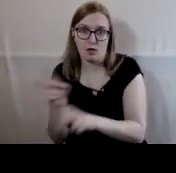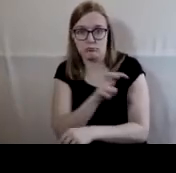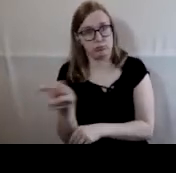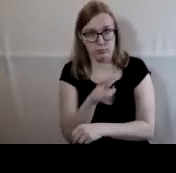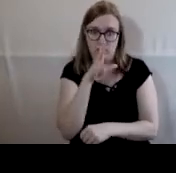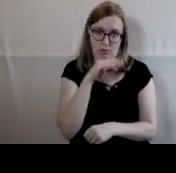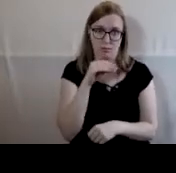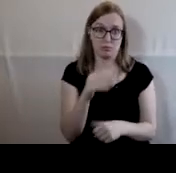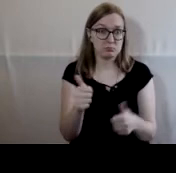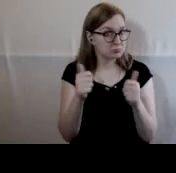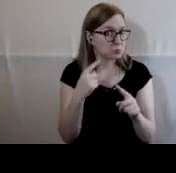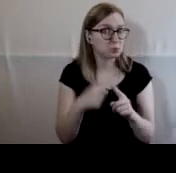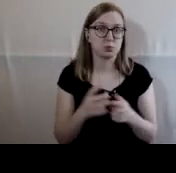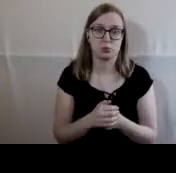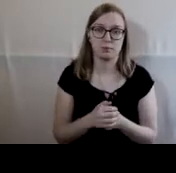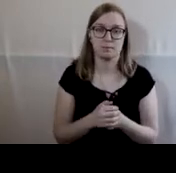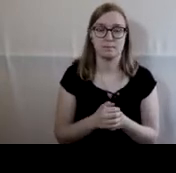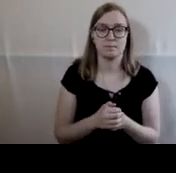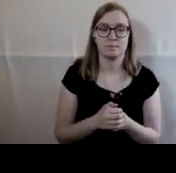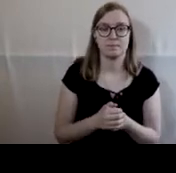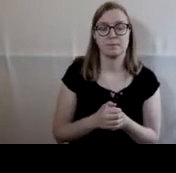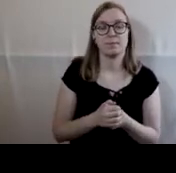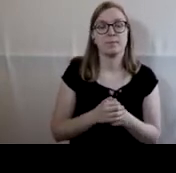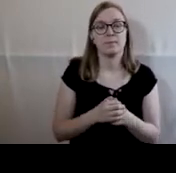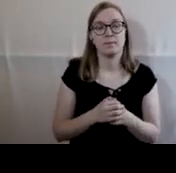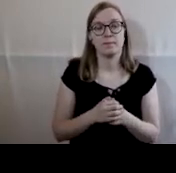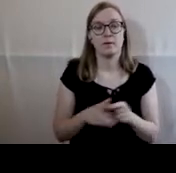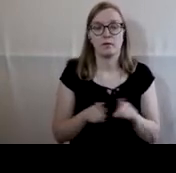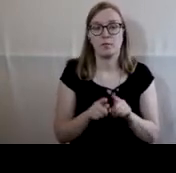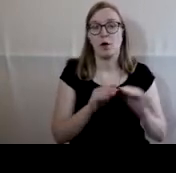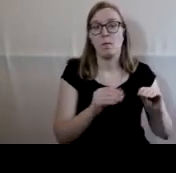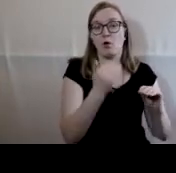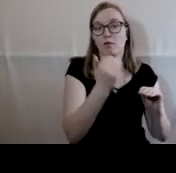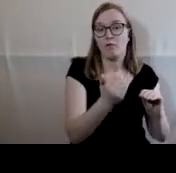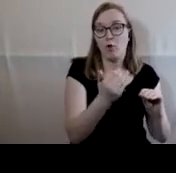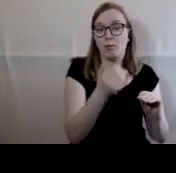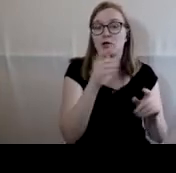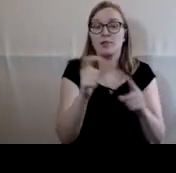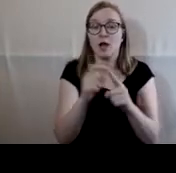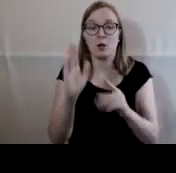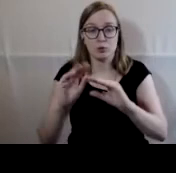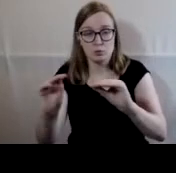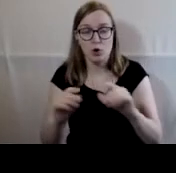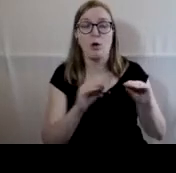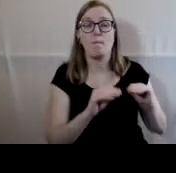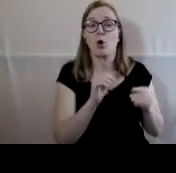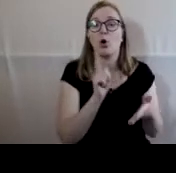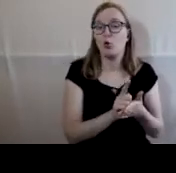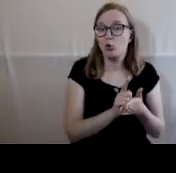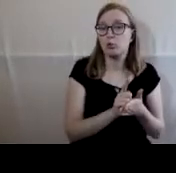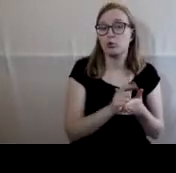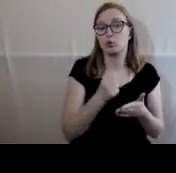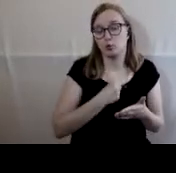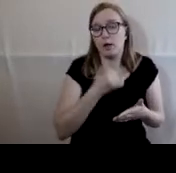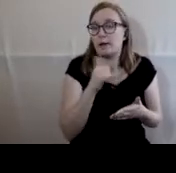subject areas. What's their subject area expertise and experience? What's the profile of your current teachers?